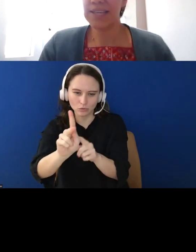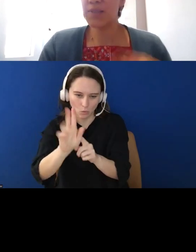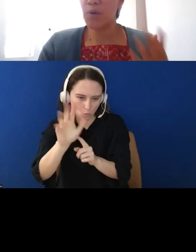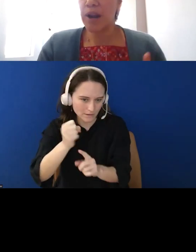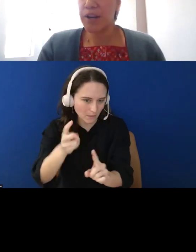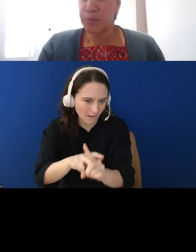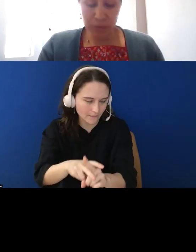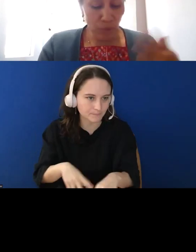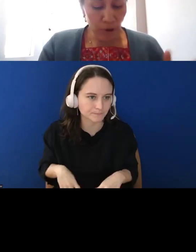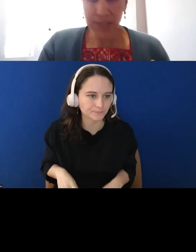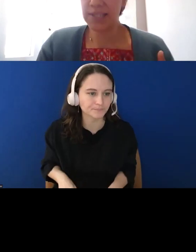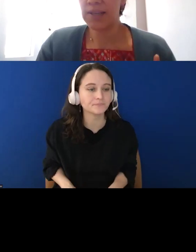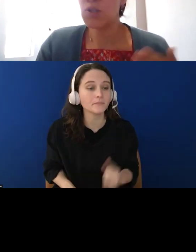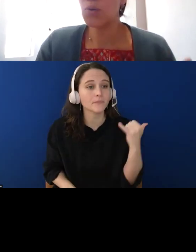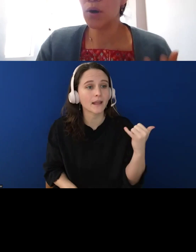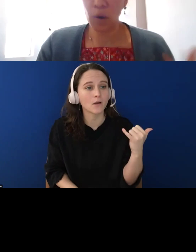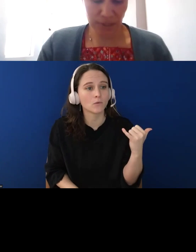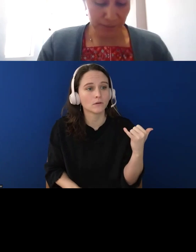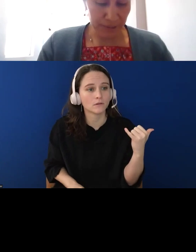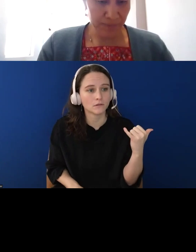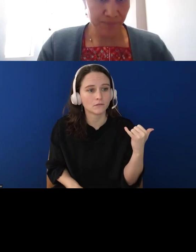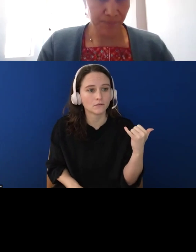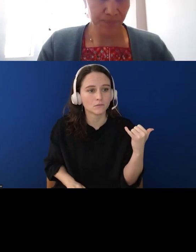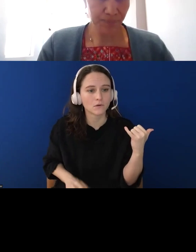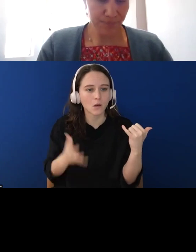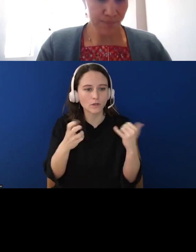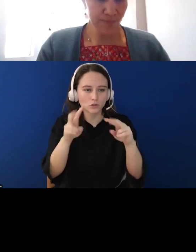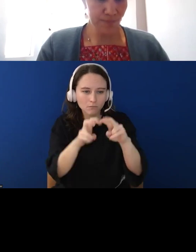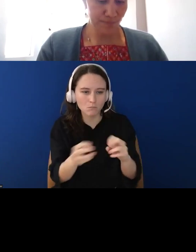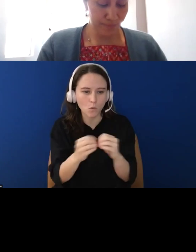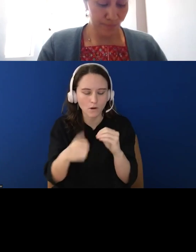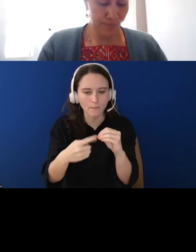Now let's explore a little bit more this tzuq concept.